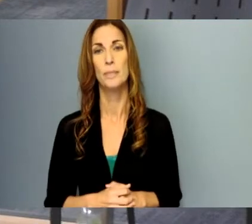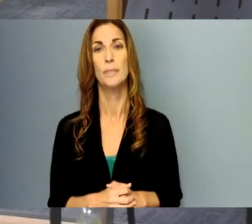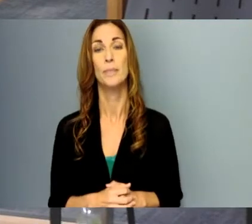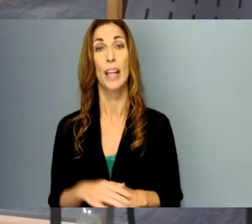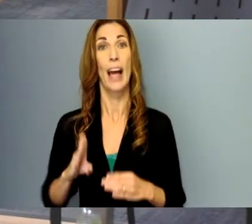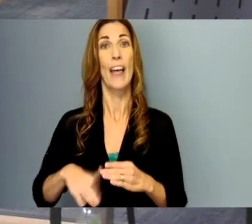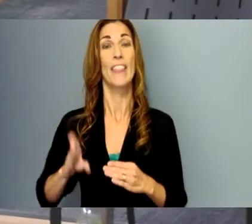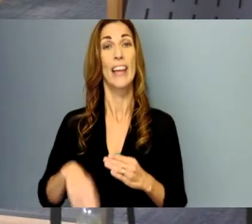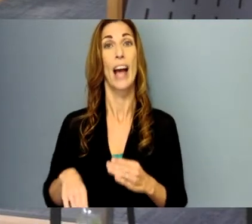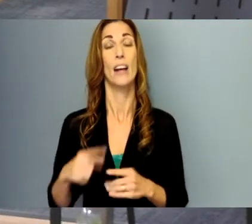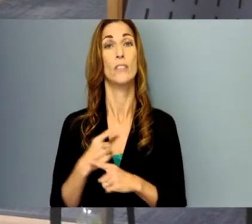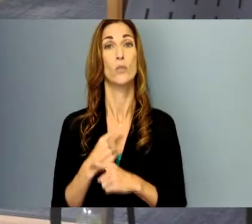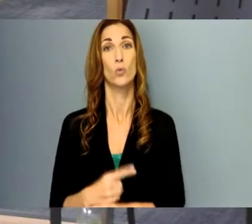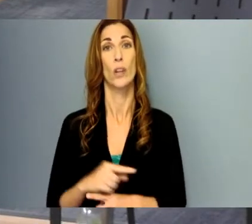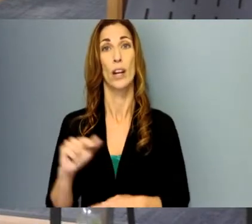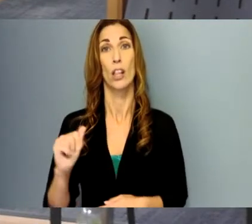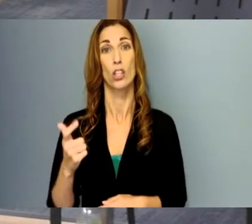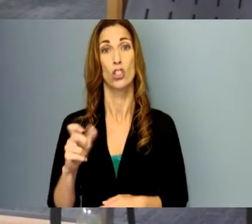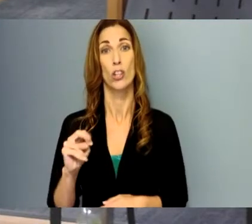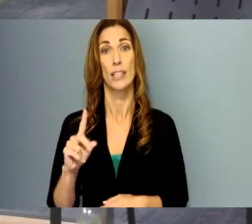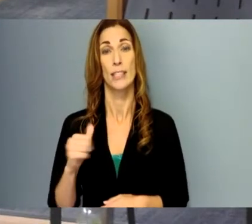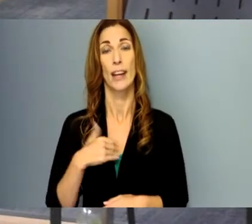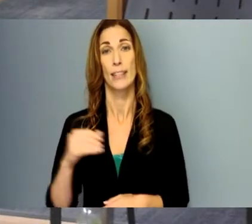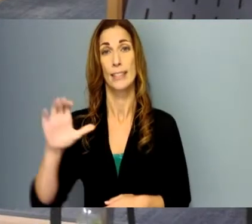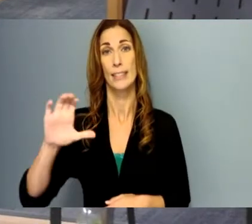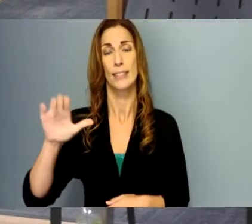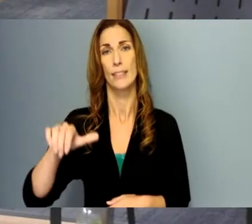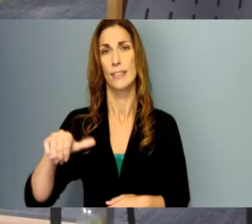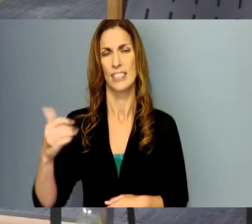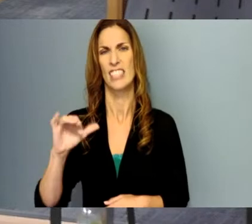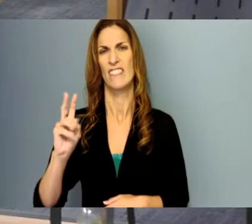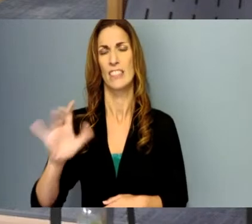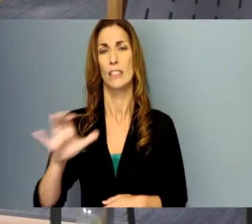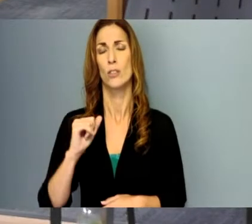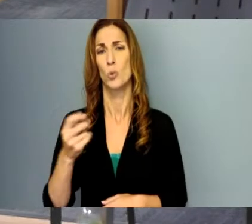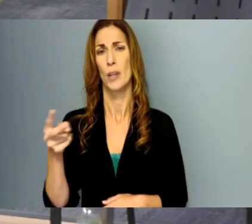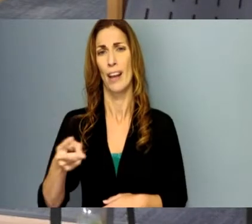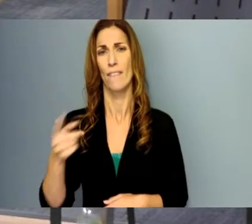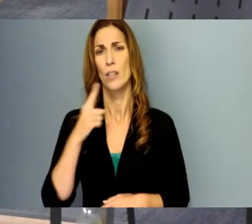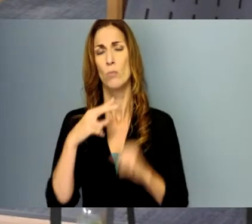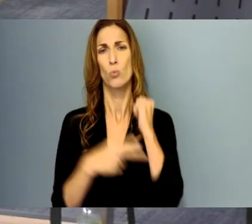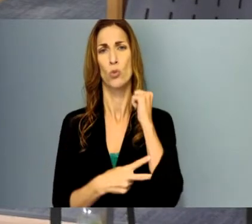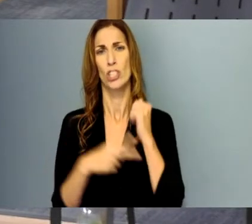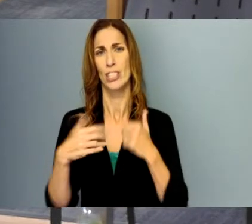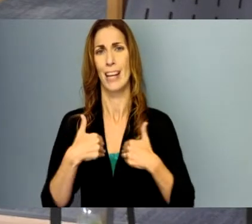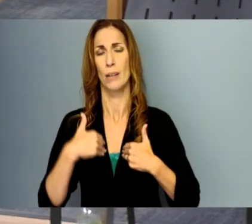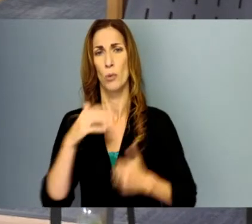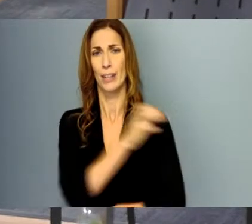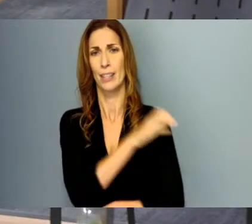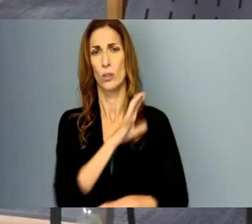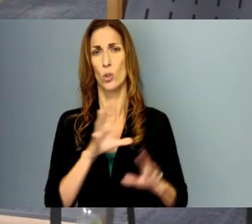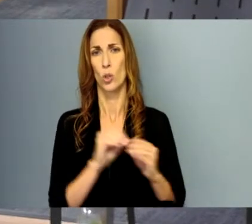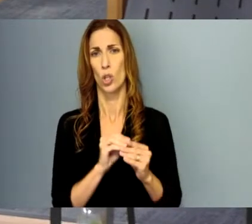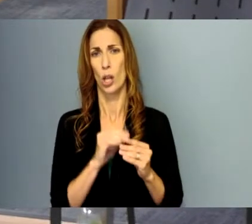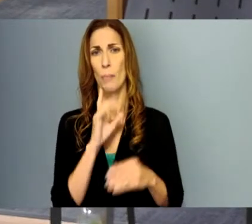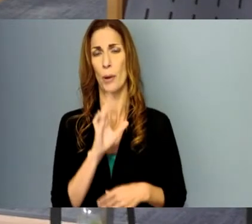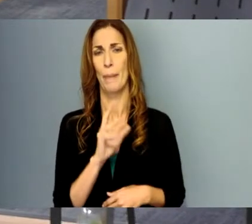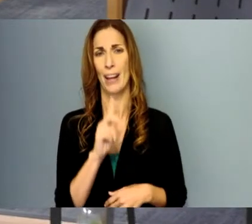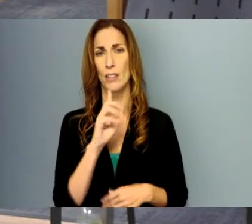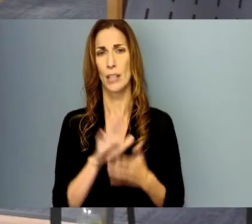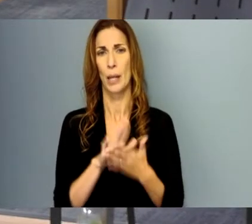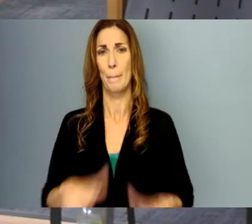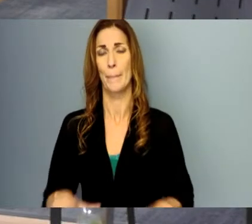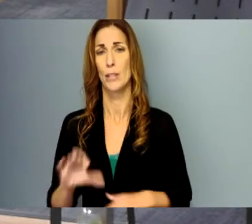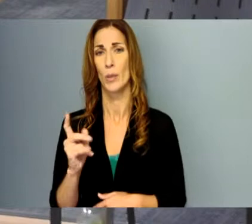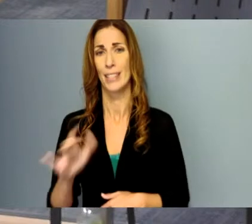end, regular agenda, and C, other civics. So you have here Bridge Animal Clinic, No Longer Bound, Peace Valley Holistic Center, and